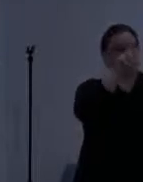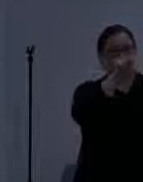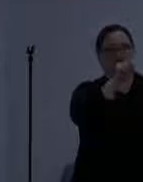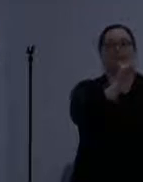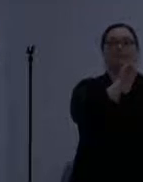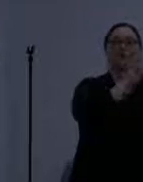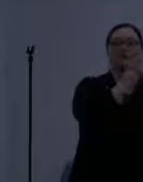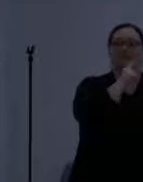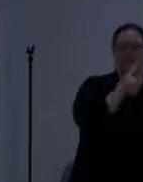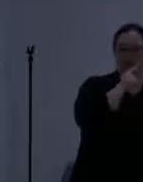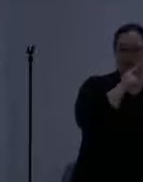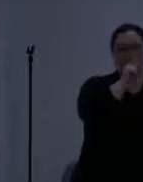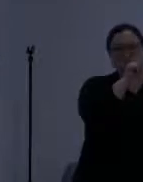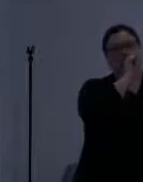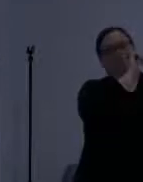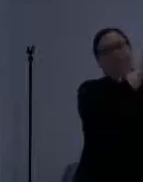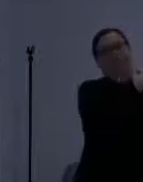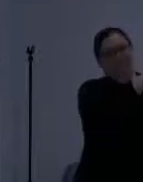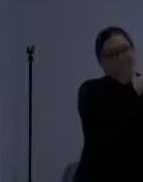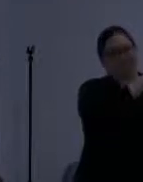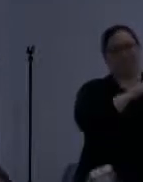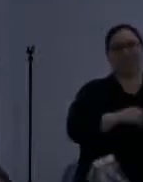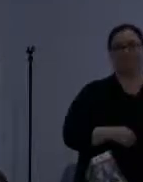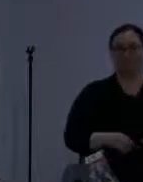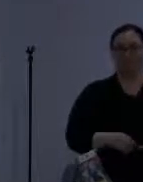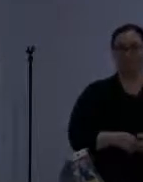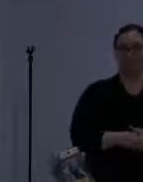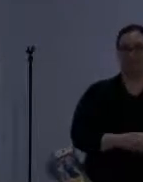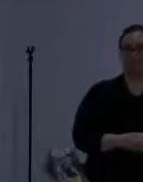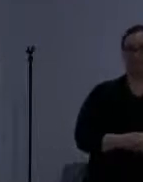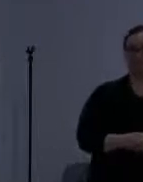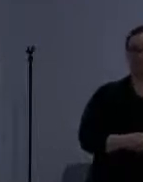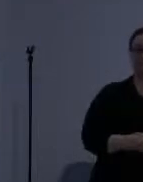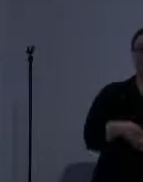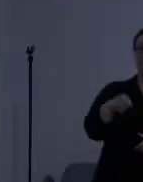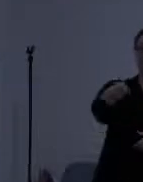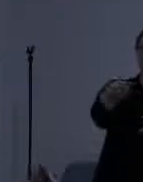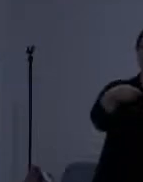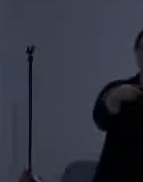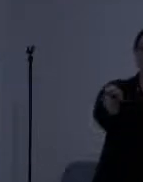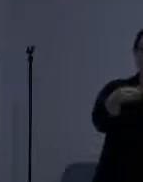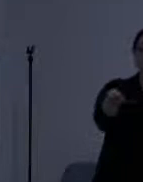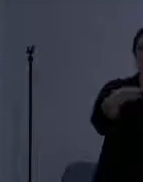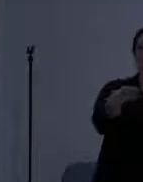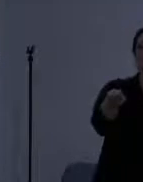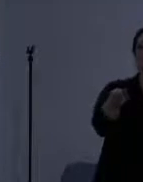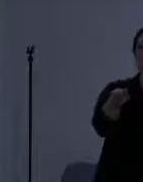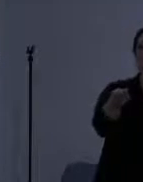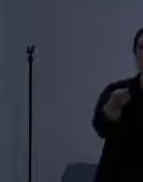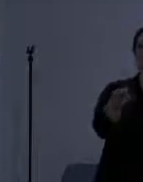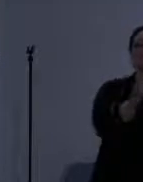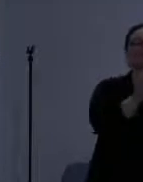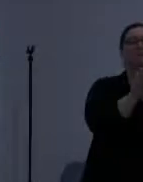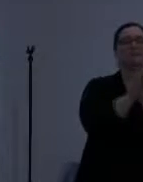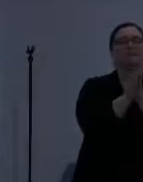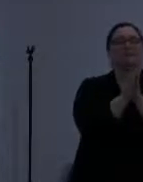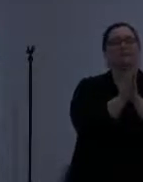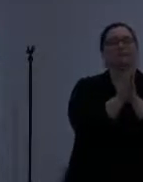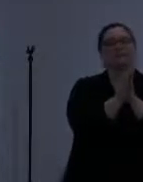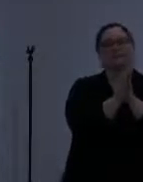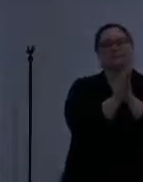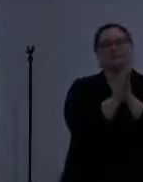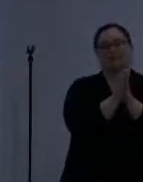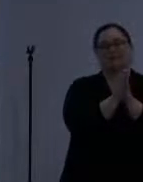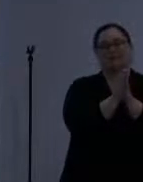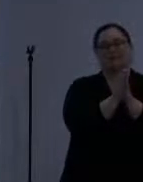number so that people can be prepared from December 1st. I have some flyers and some bookmarks as well. So please feel